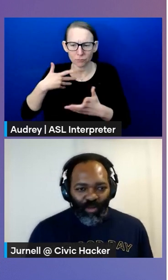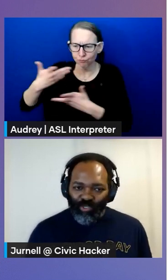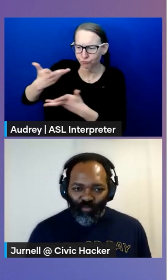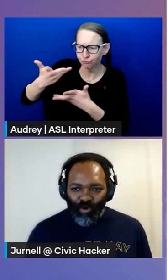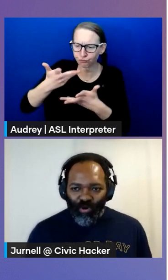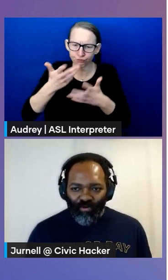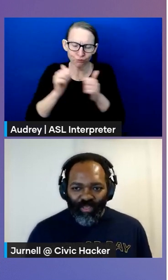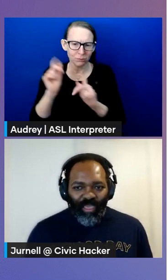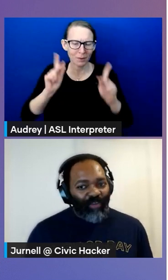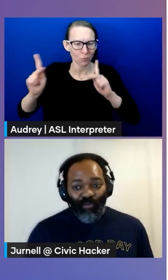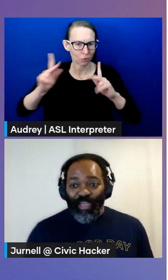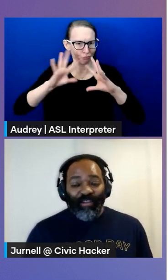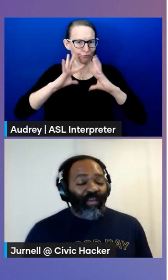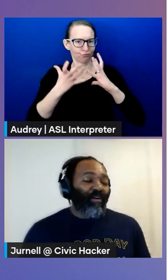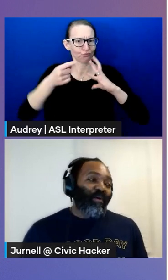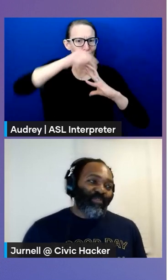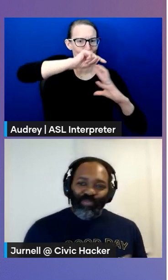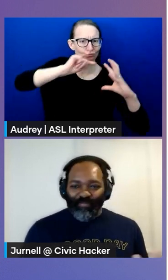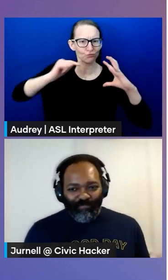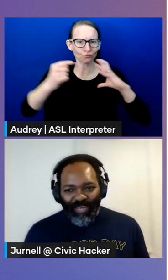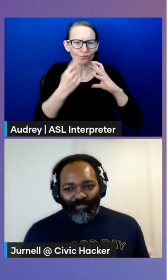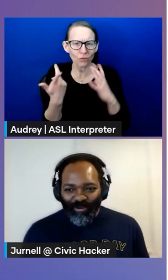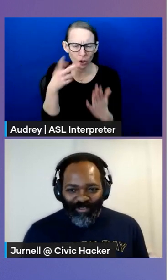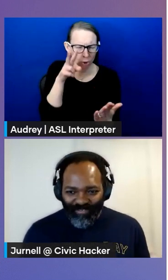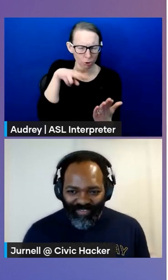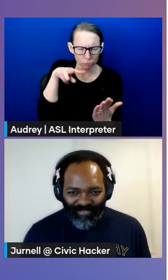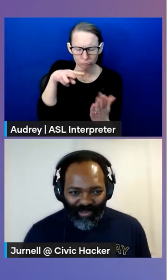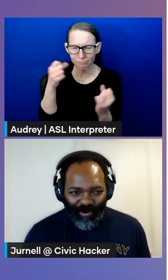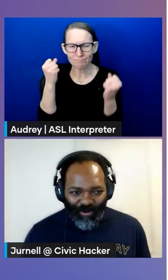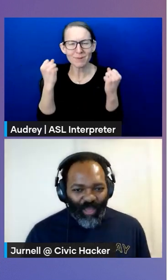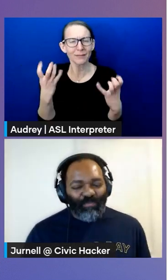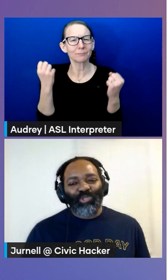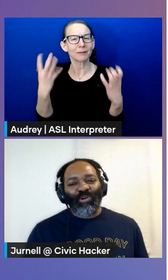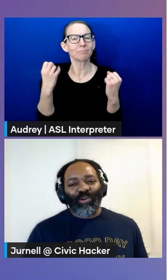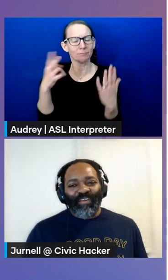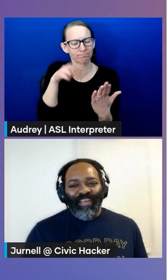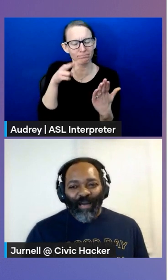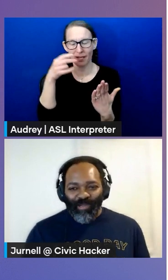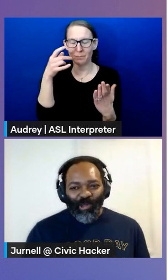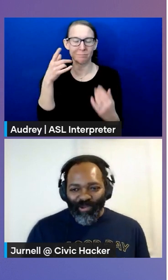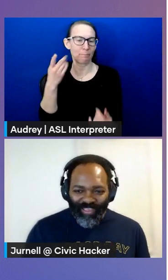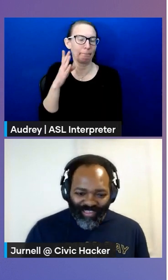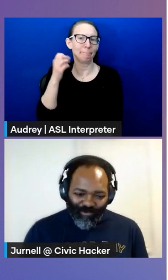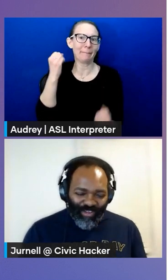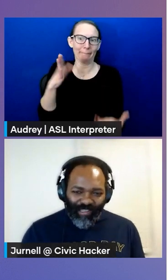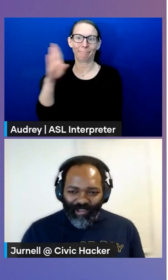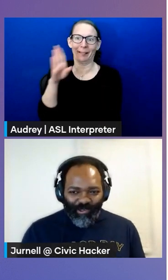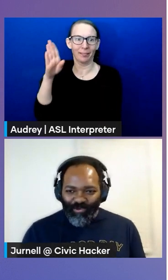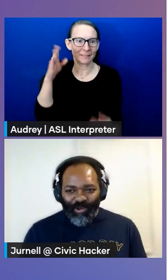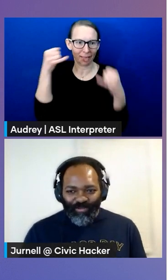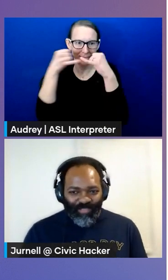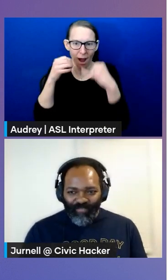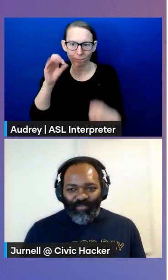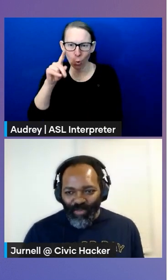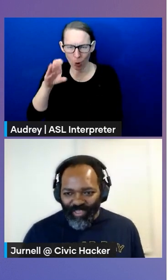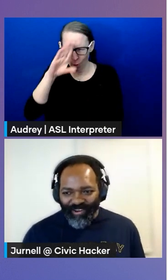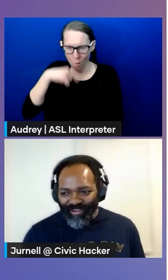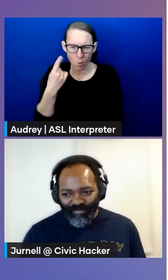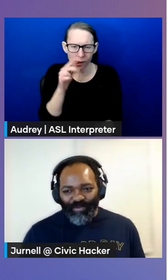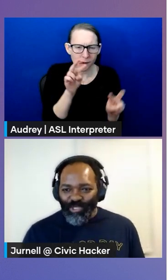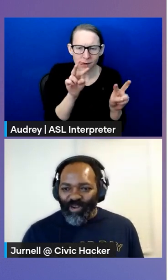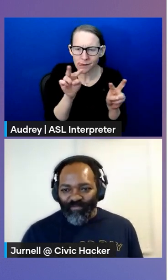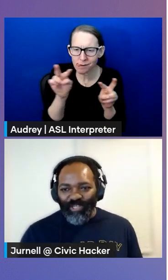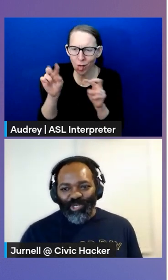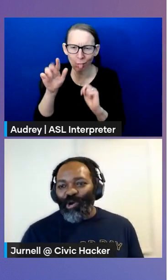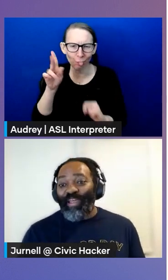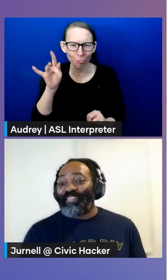individuals across the world and read almost many billions of lines of code. I'm sure I'm lurking and reading all of your codes that even if you're here,